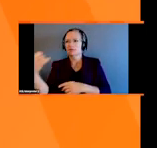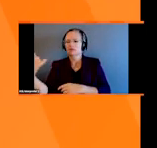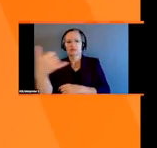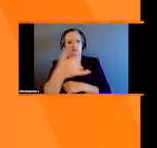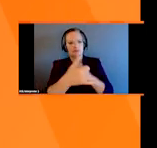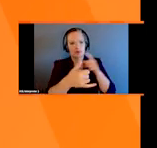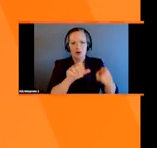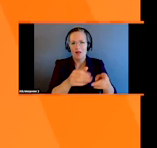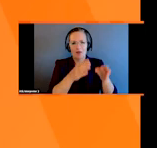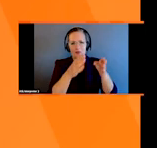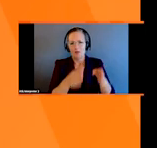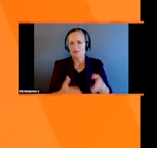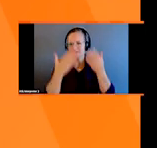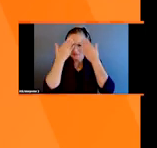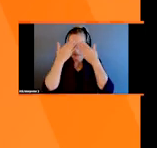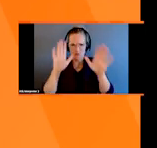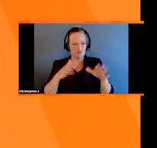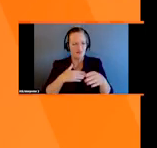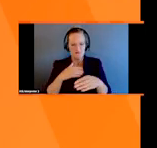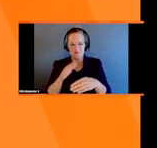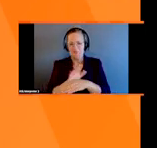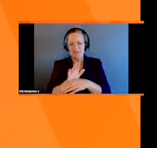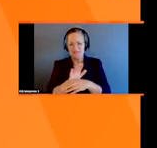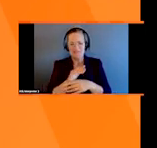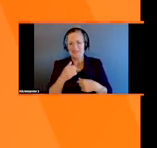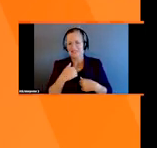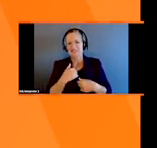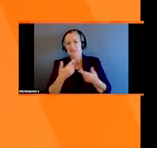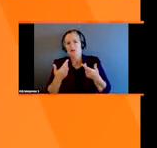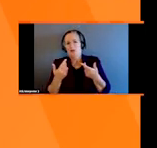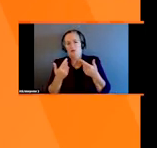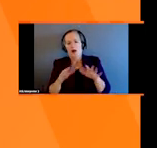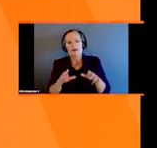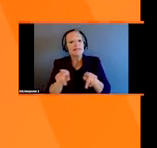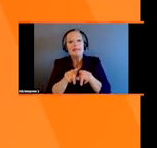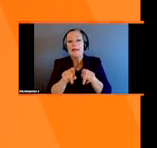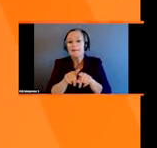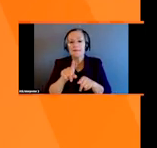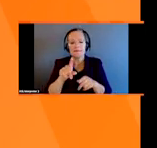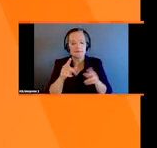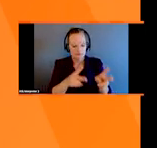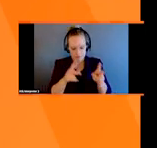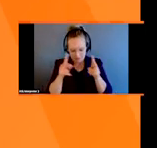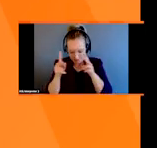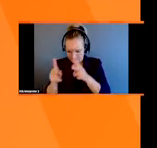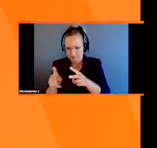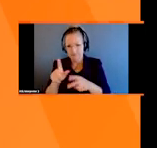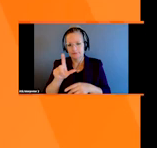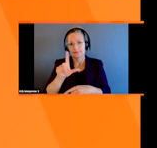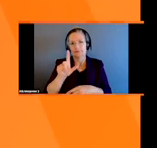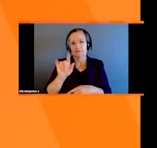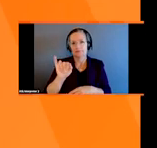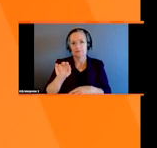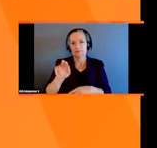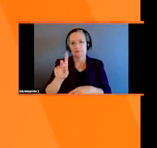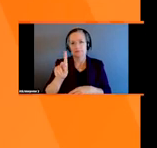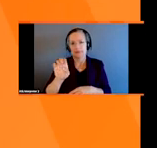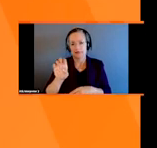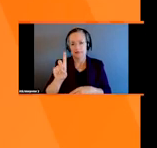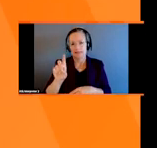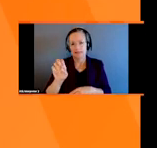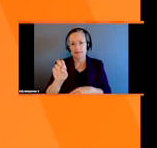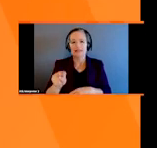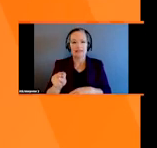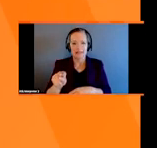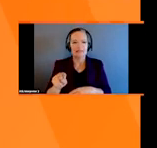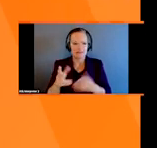our situation. So LinkedIn's the same thing. I want to connect with people. I want to have a connection at that business. There's no businesses don't